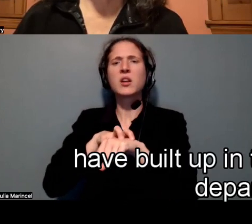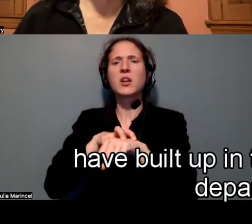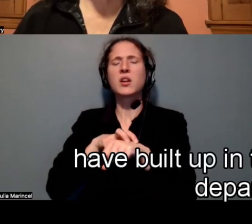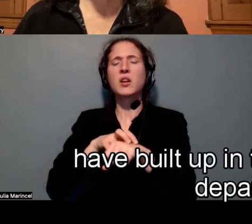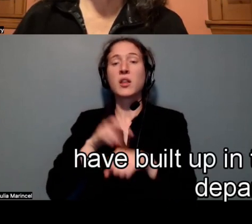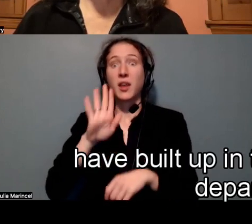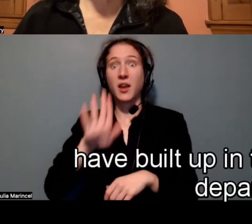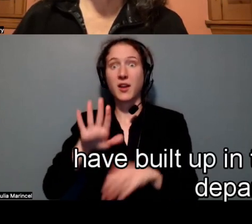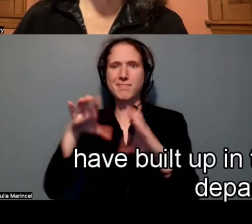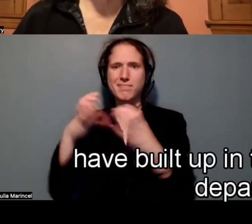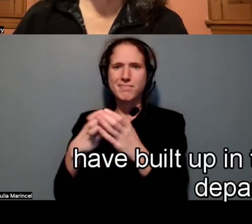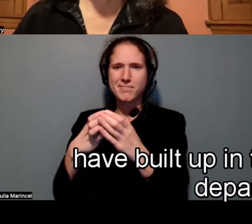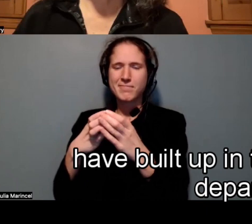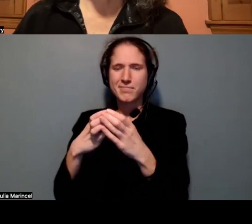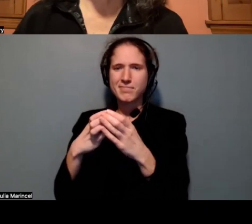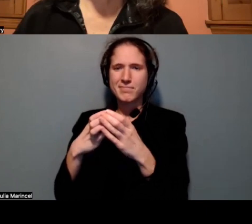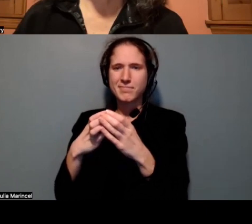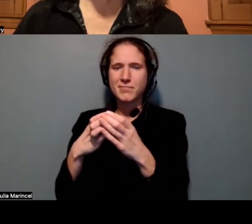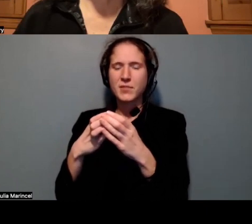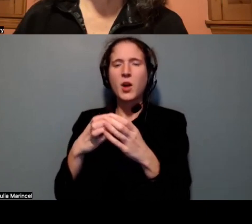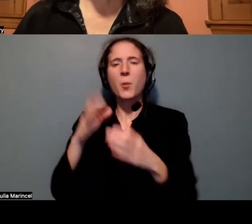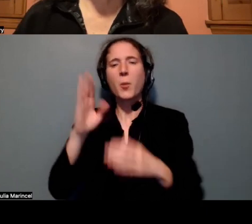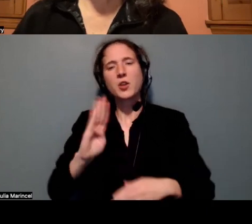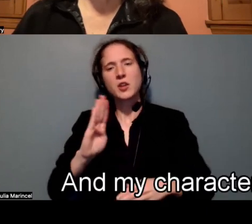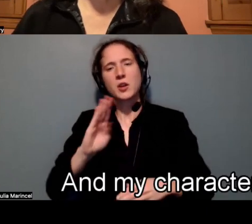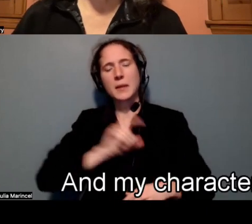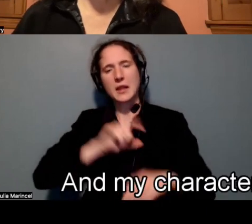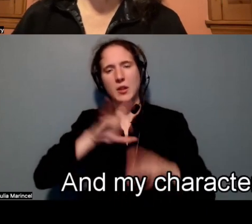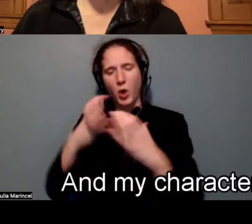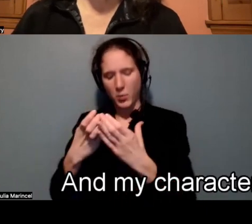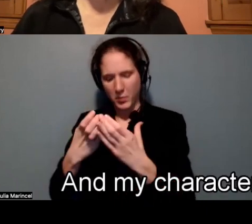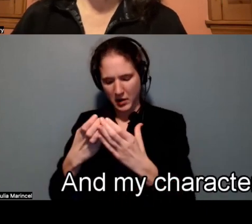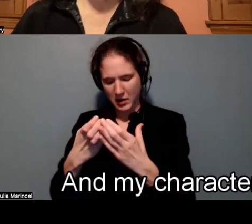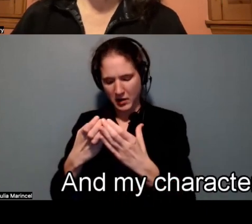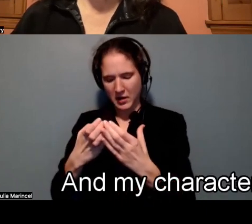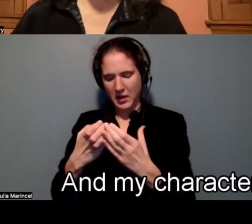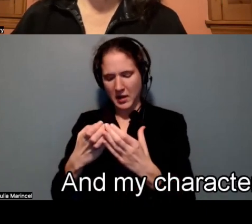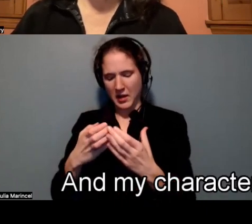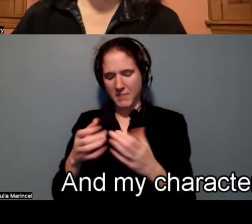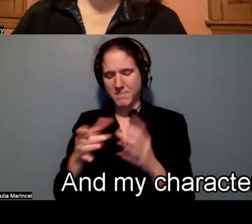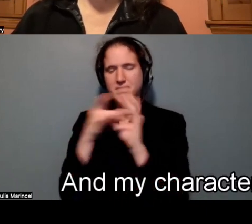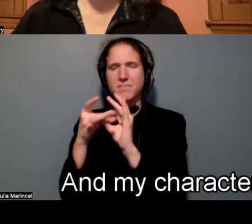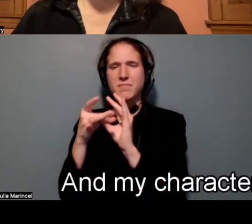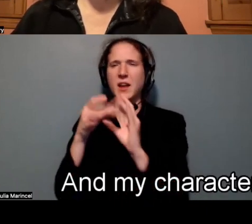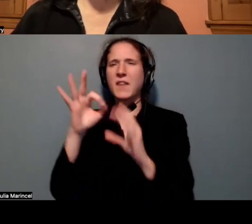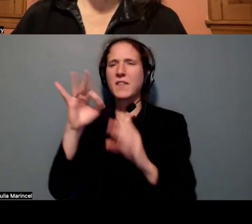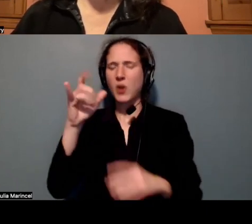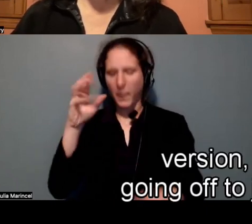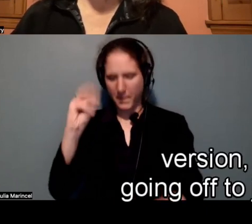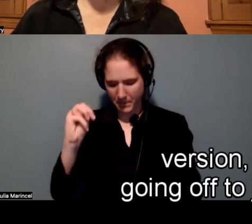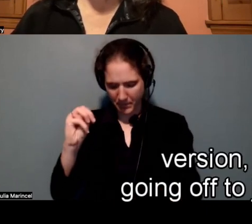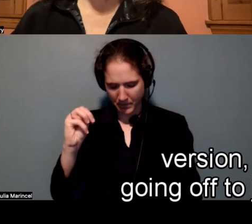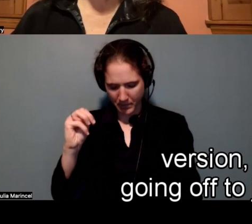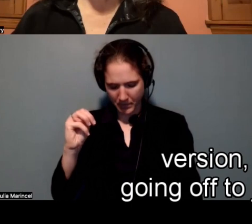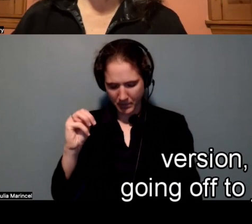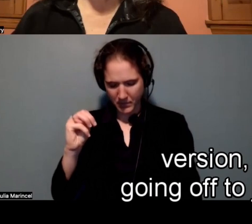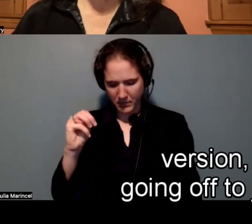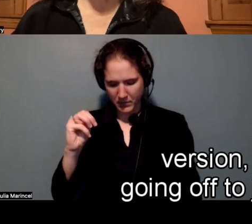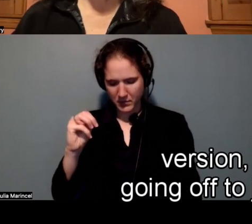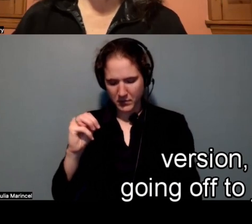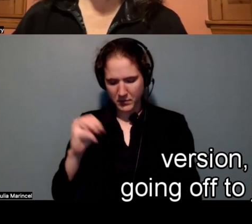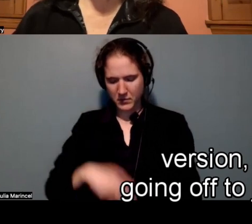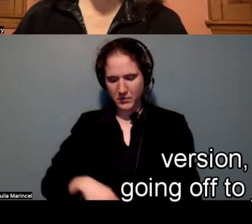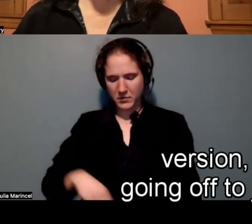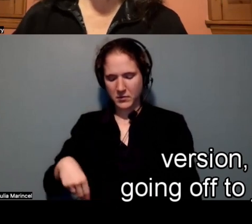have built up in the Boston Police Department. And my character, Billy Boyle, is my version of Sonny